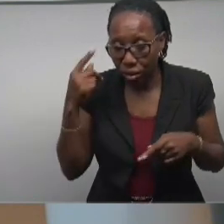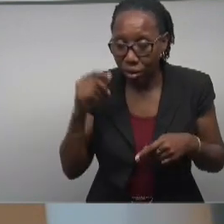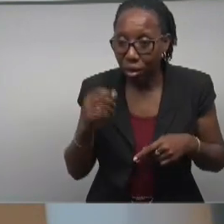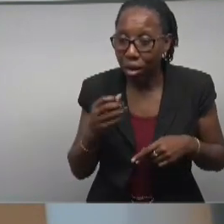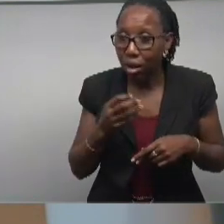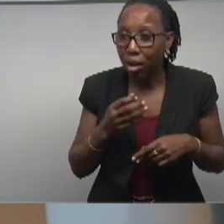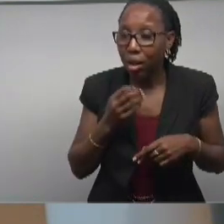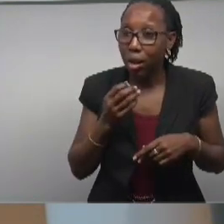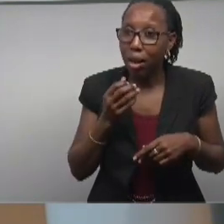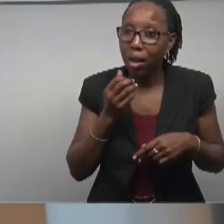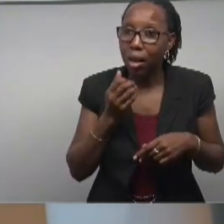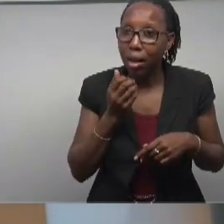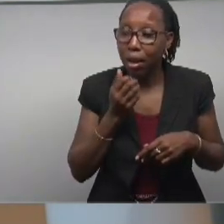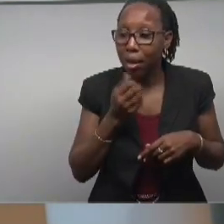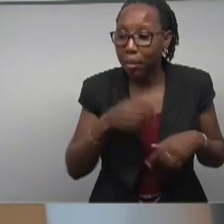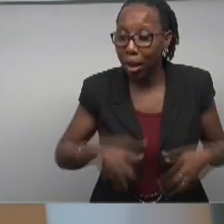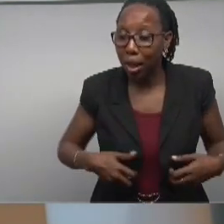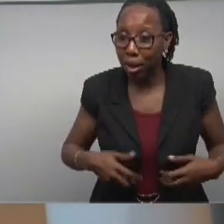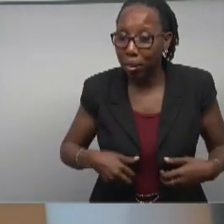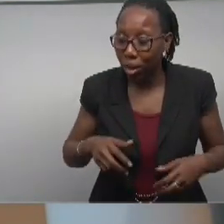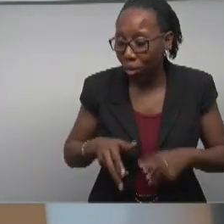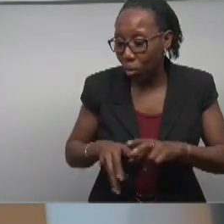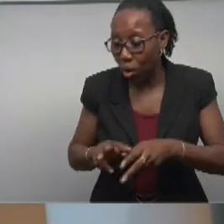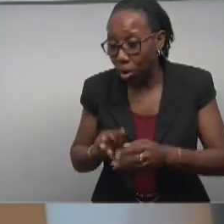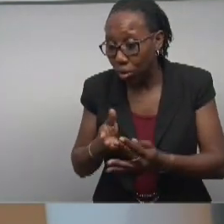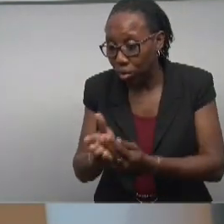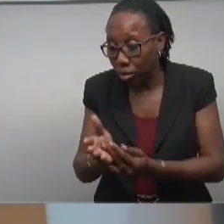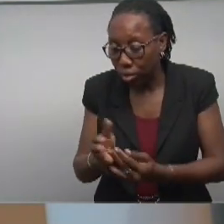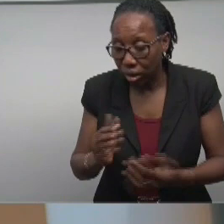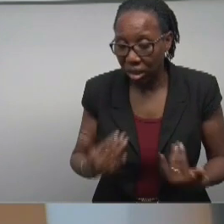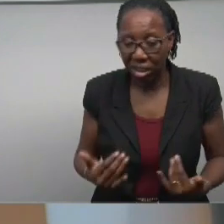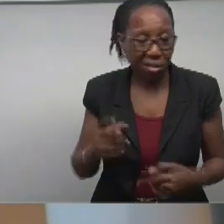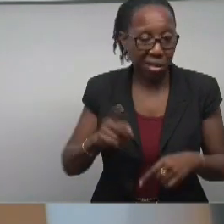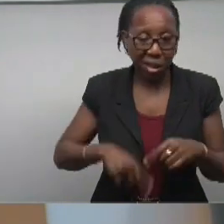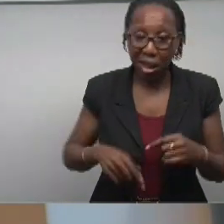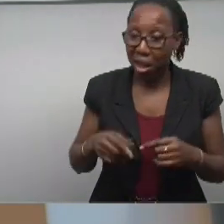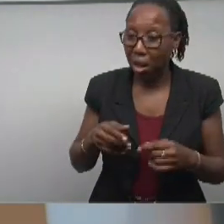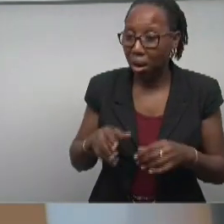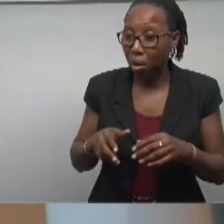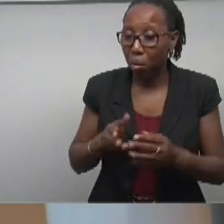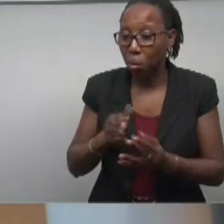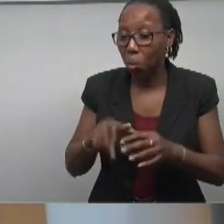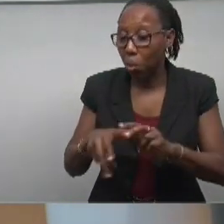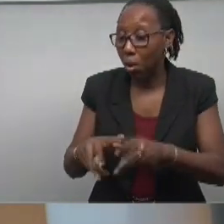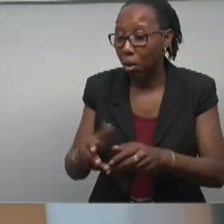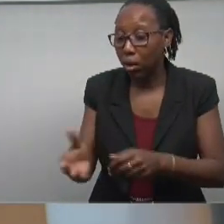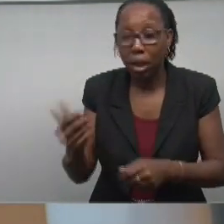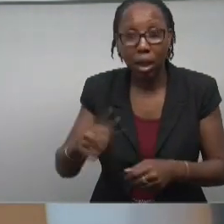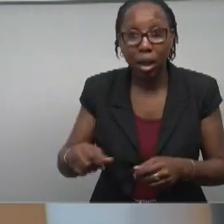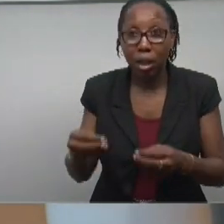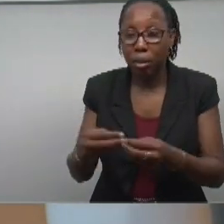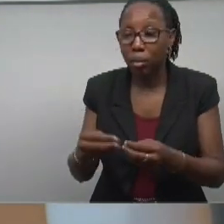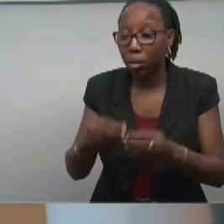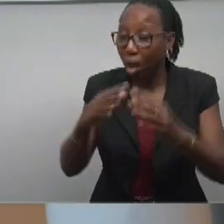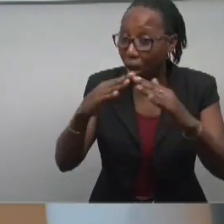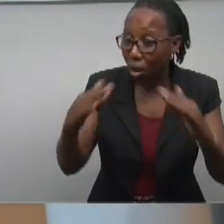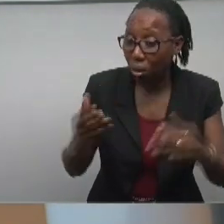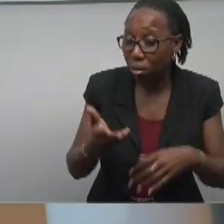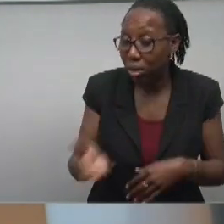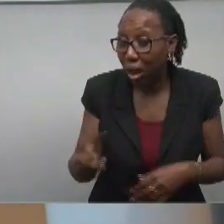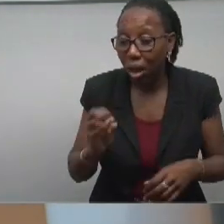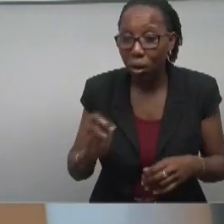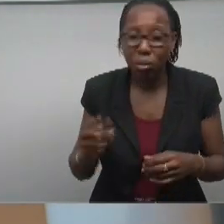track. No, you can't pass it anymore. It's already fenced, or some houses there, or something of the sort. So we are